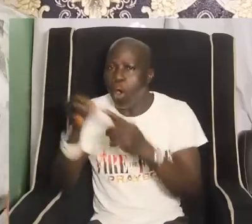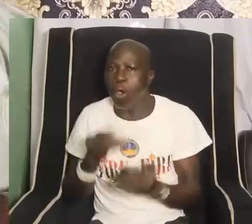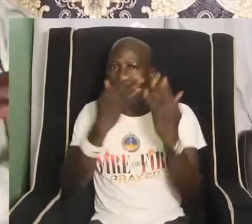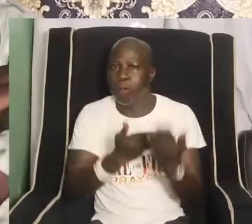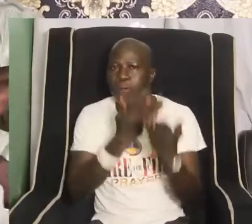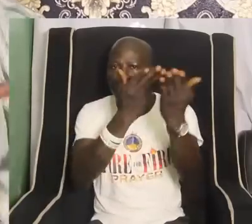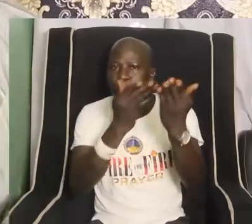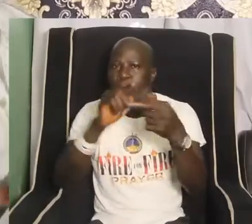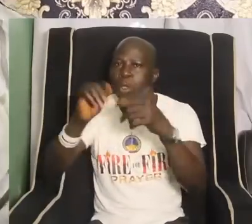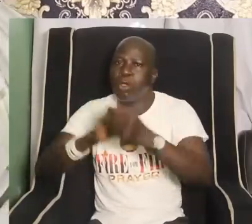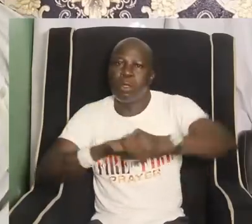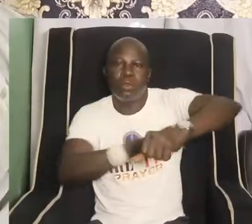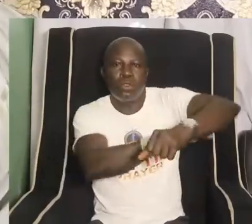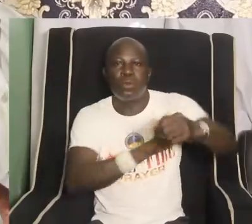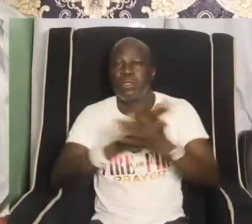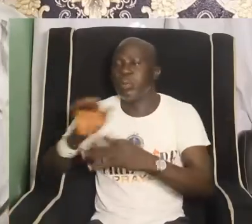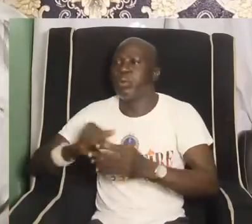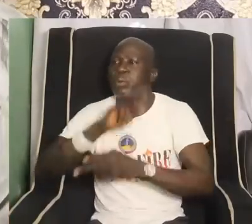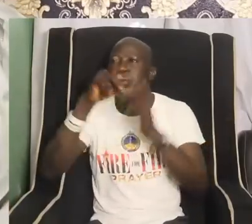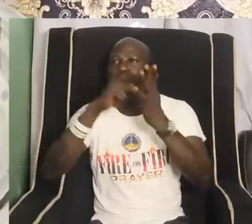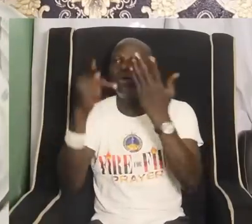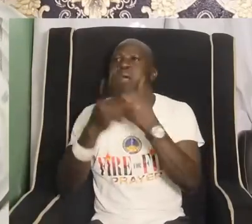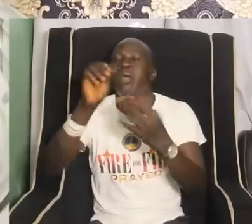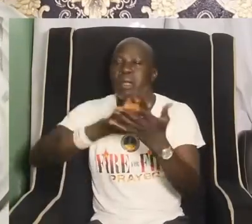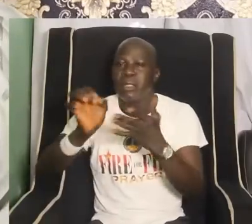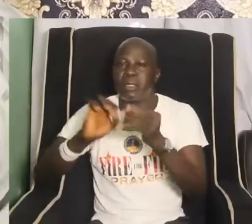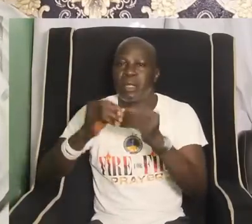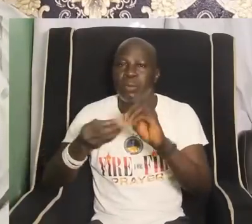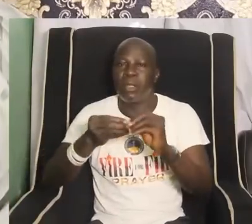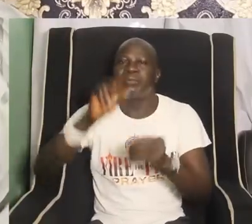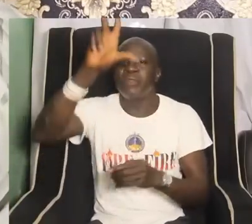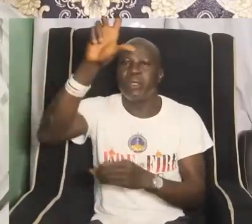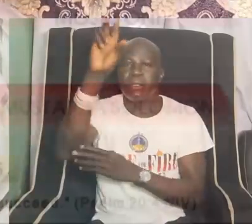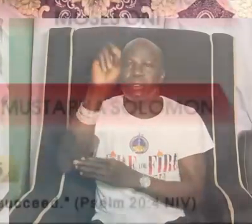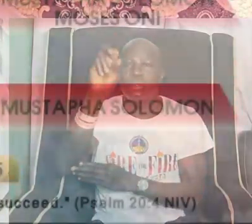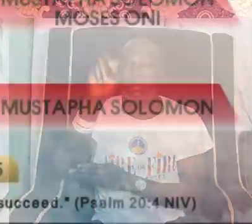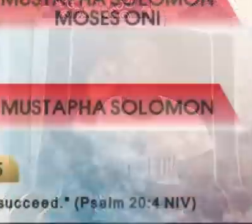or you offering to fe support the program or you want to support this program for number sele write this account number